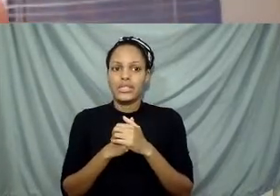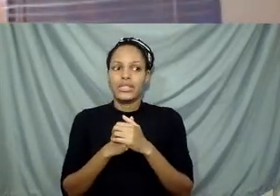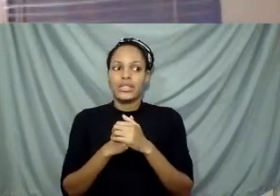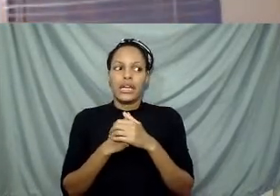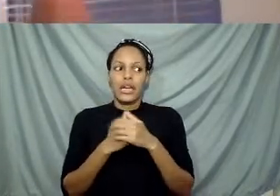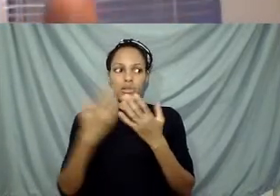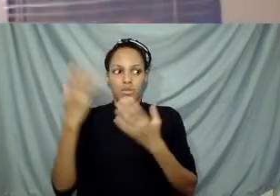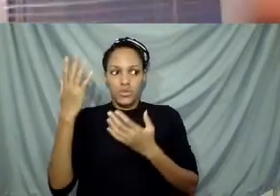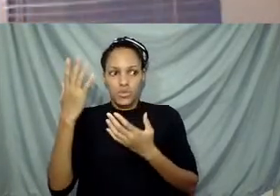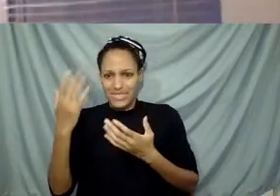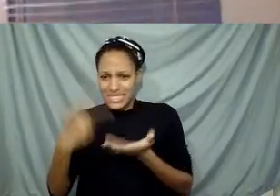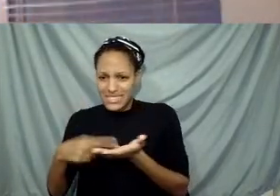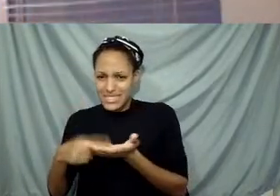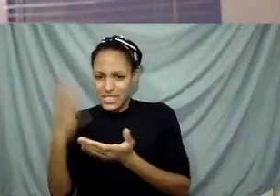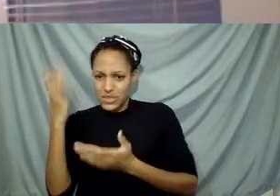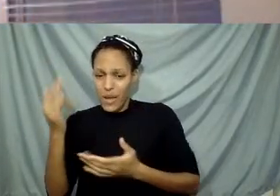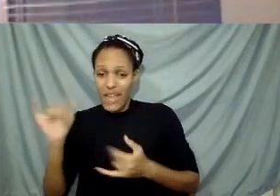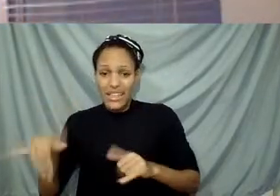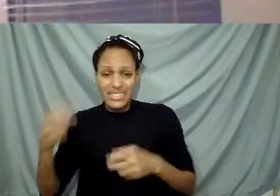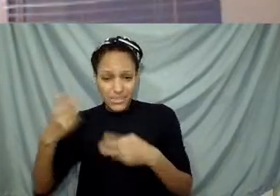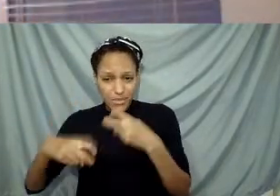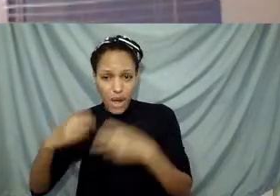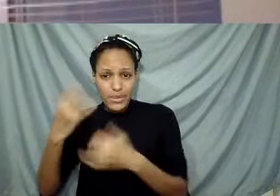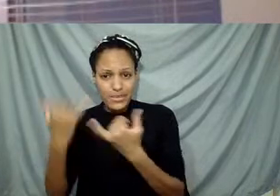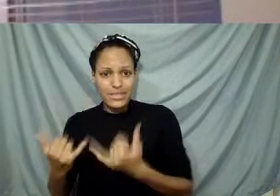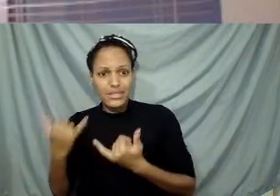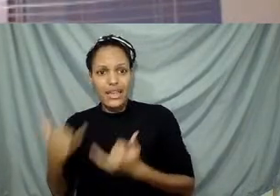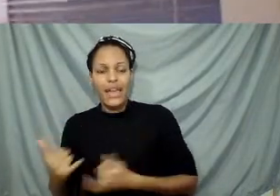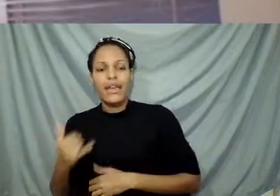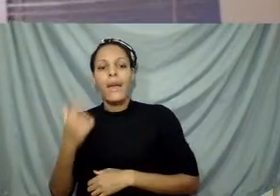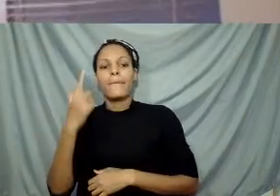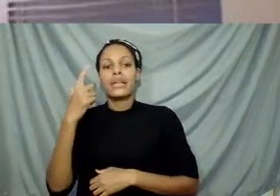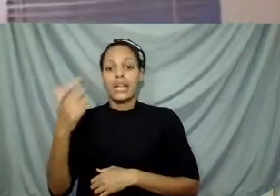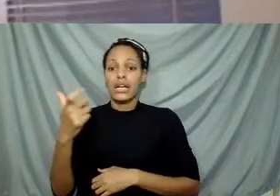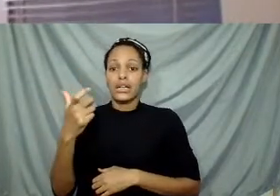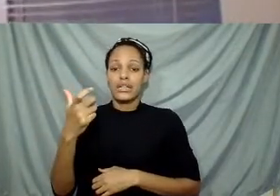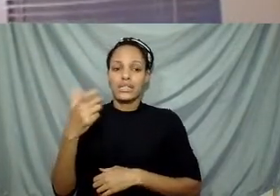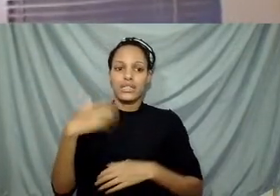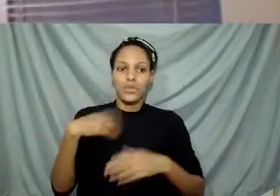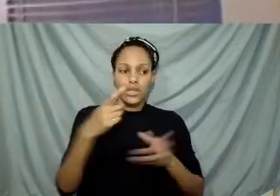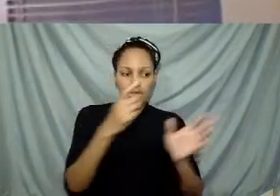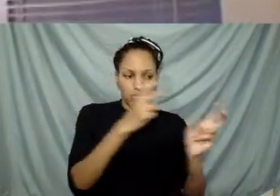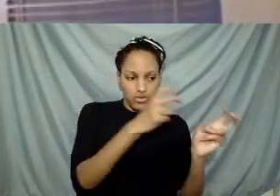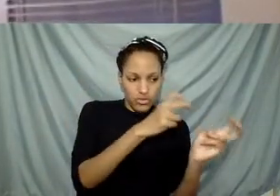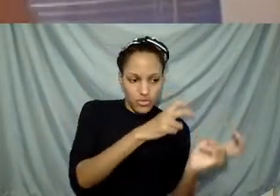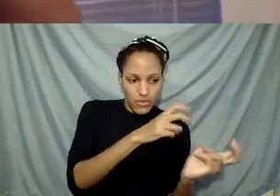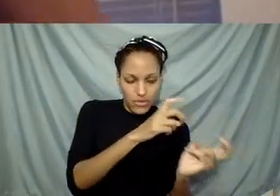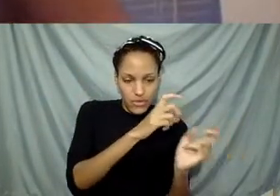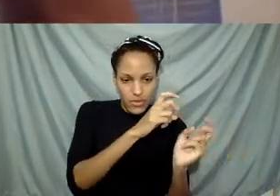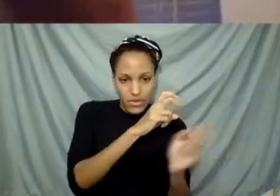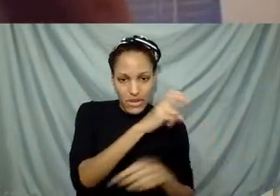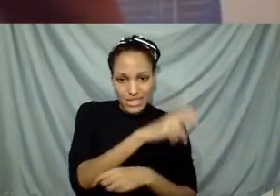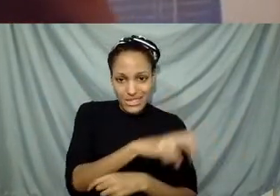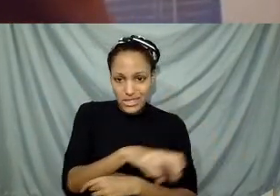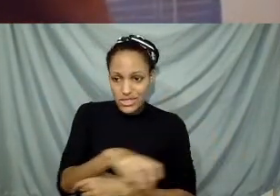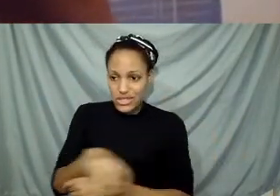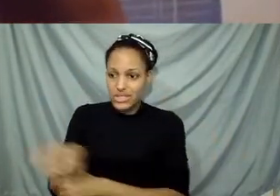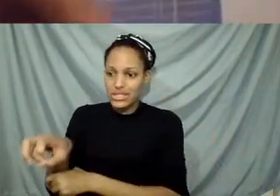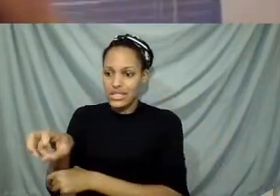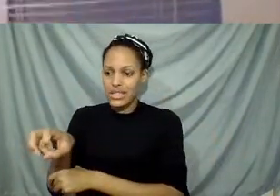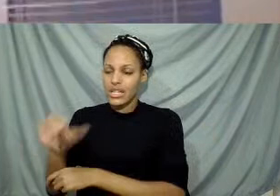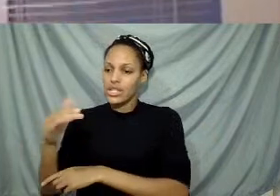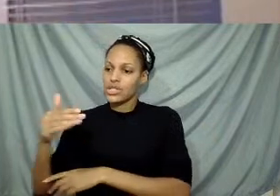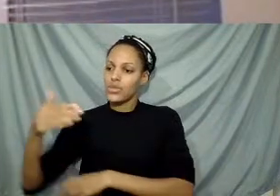issue today. It's because we're at a point of transition where we're moving to a higher state of